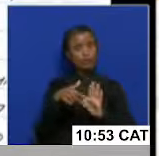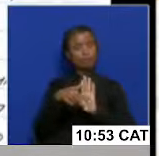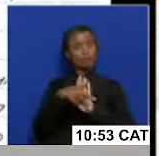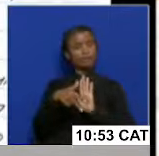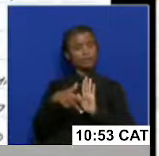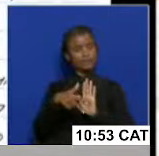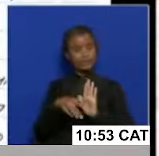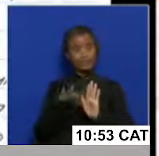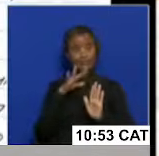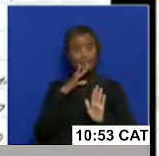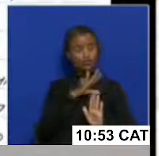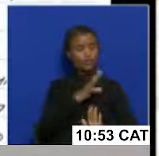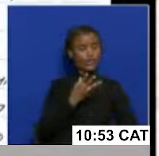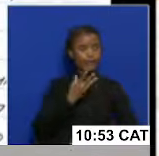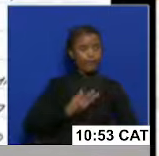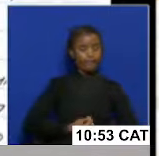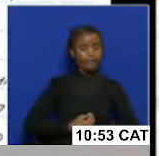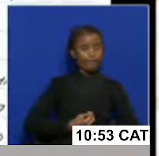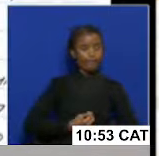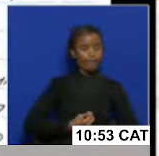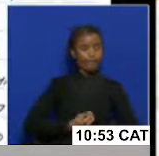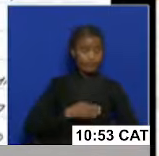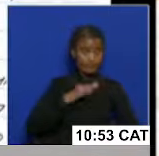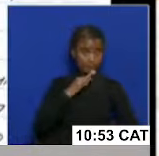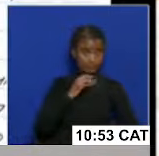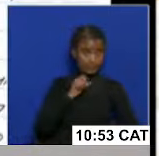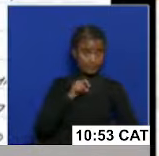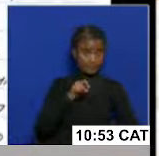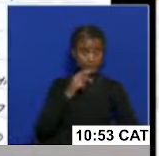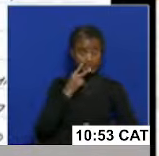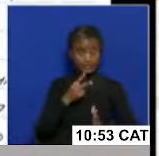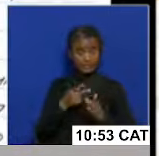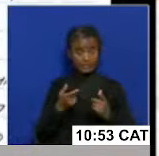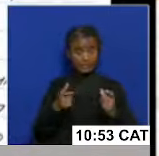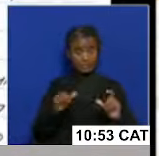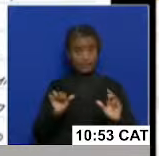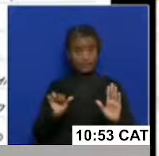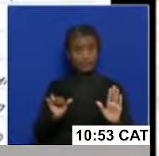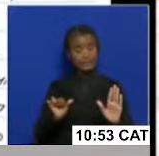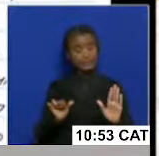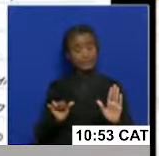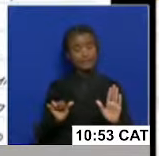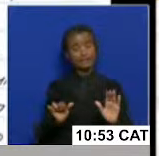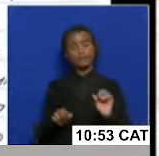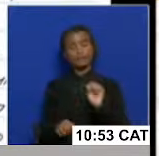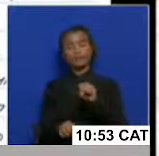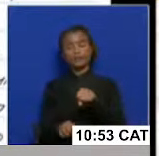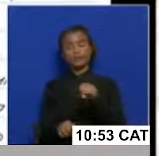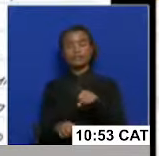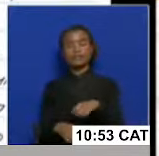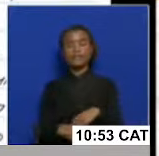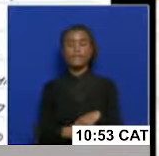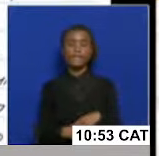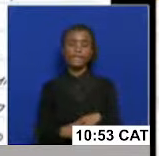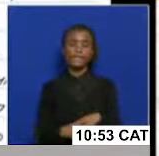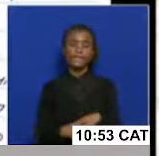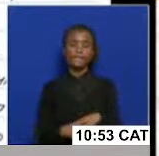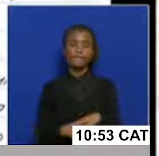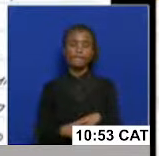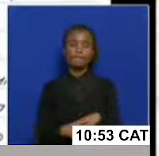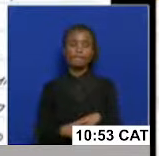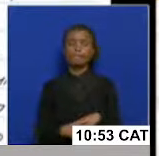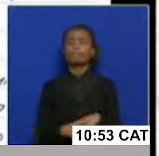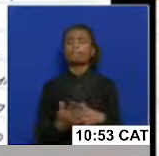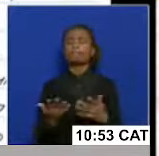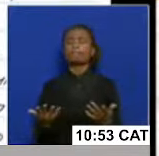didn't have the permit. Do you see that in paragraph 6? Yes, I do. Is it correct? It